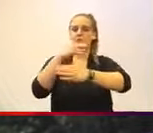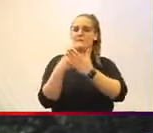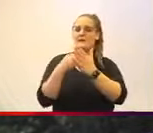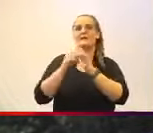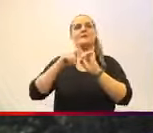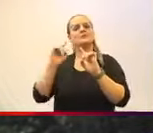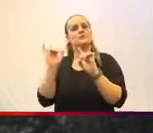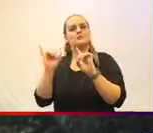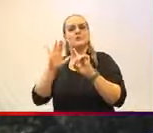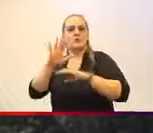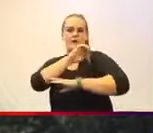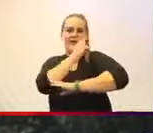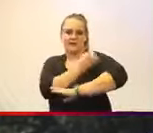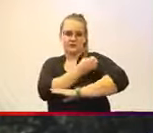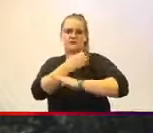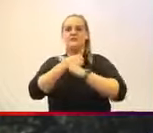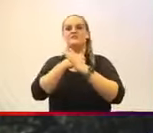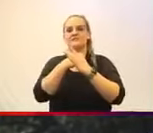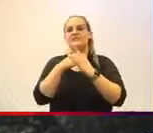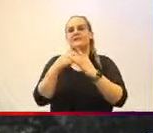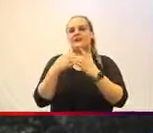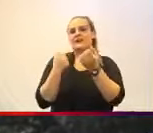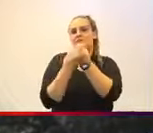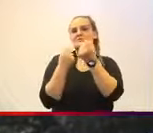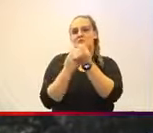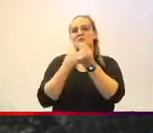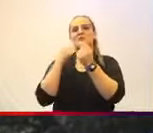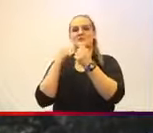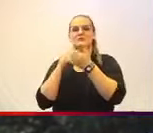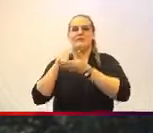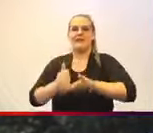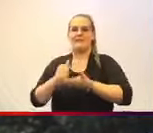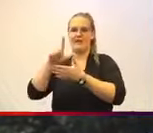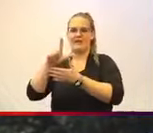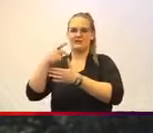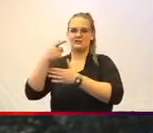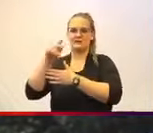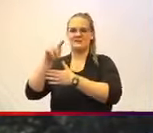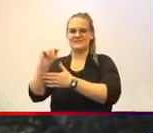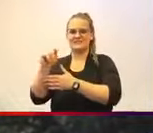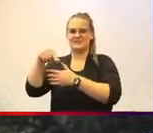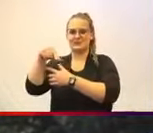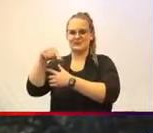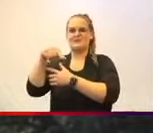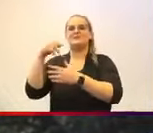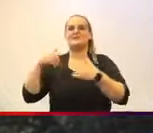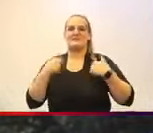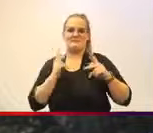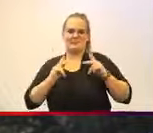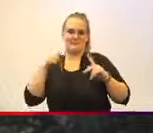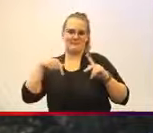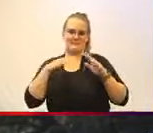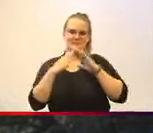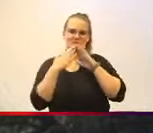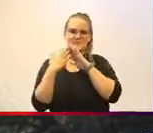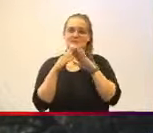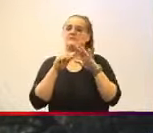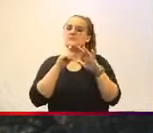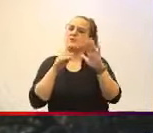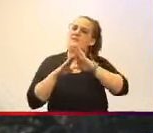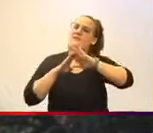that you can to help LGBTQ plus youth in this community to thrive and to live meaningful,